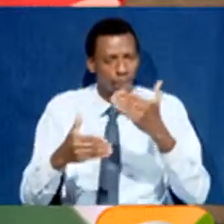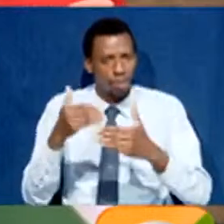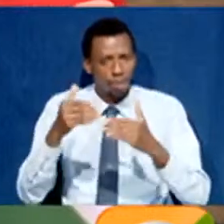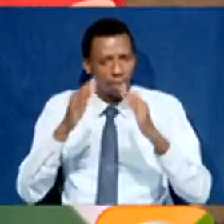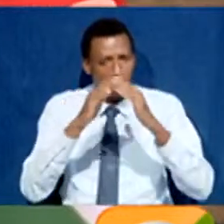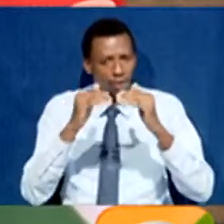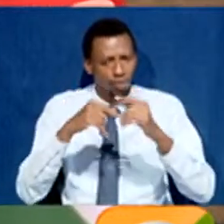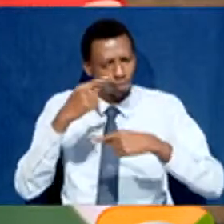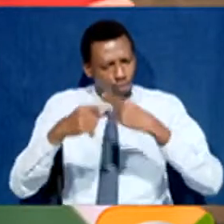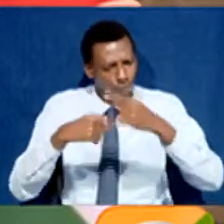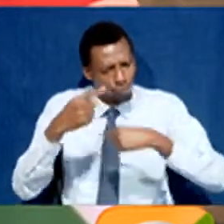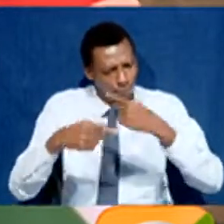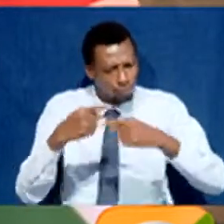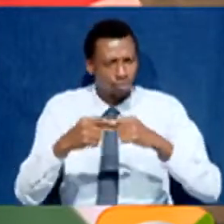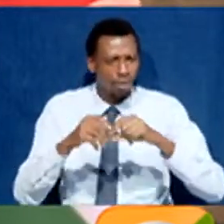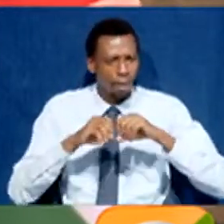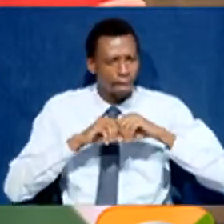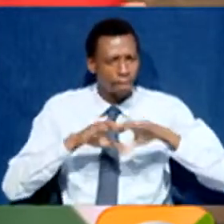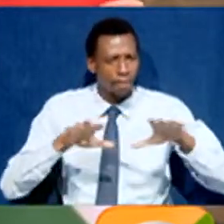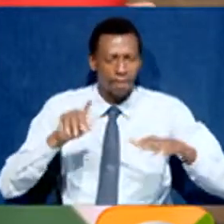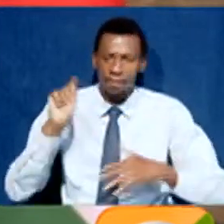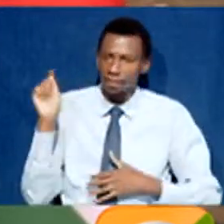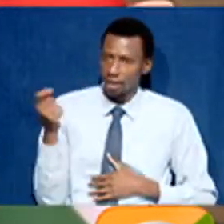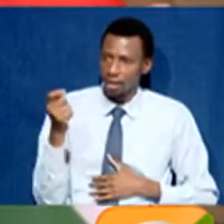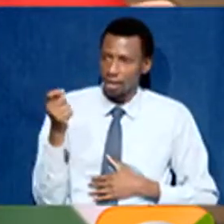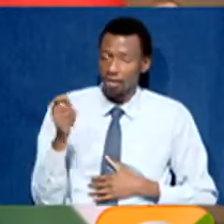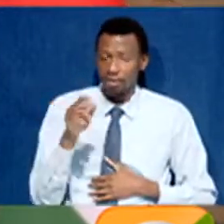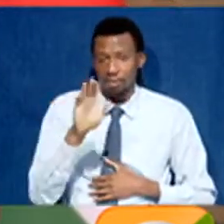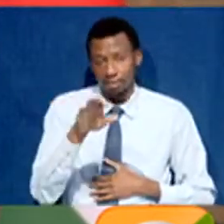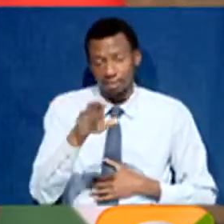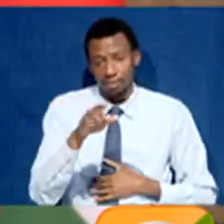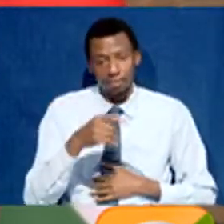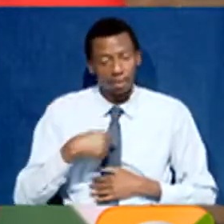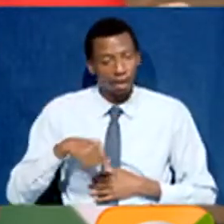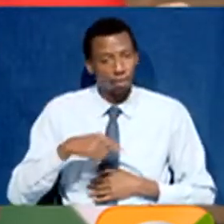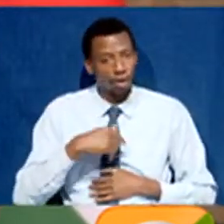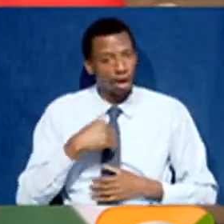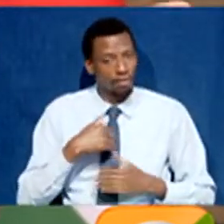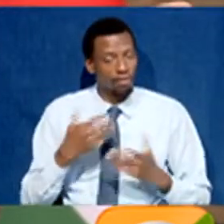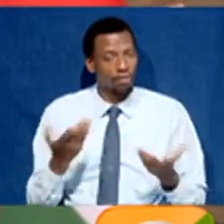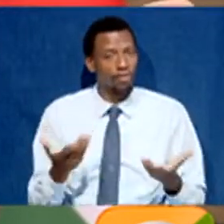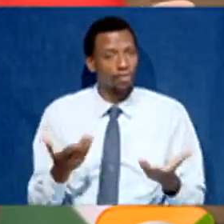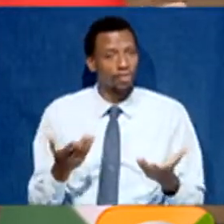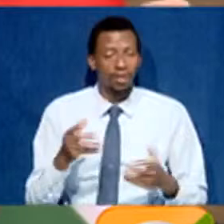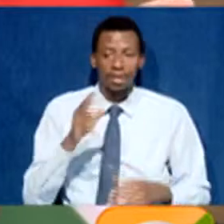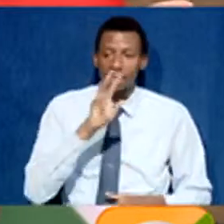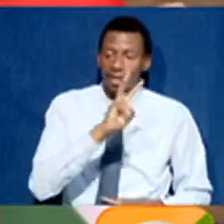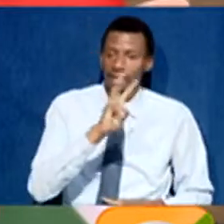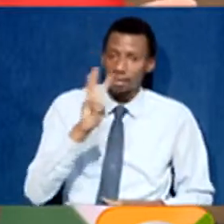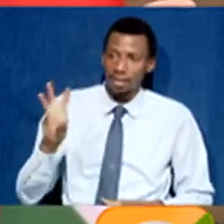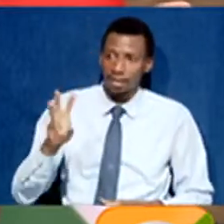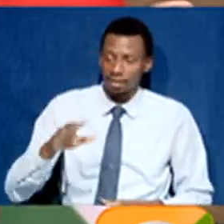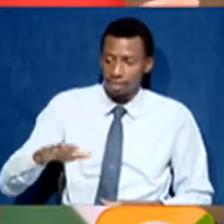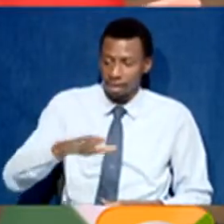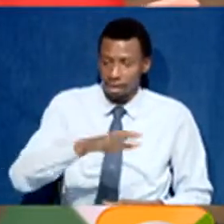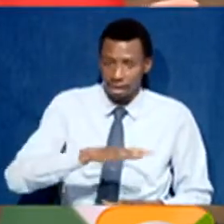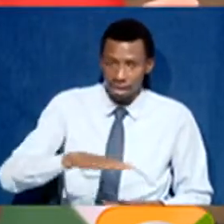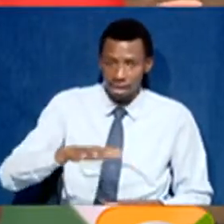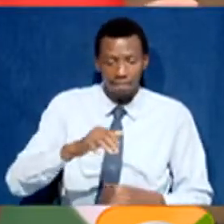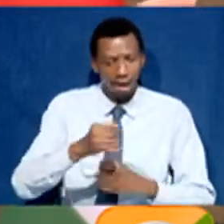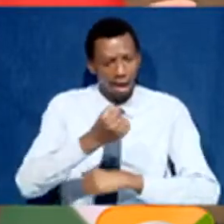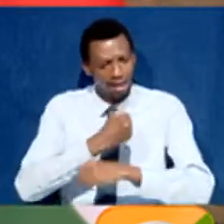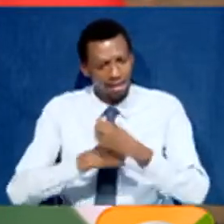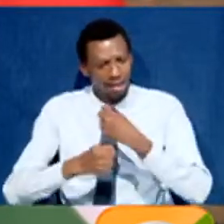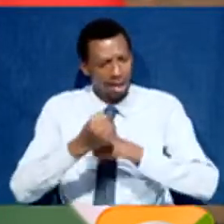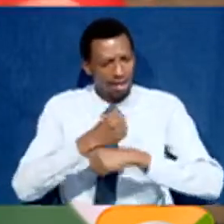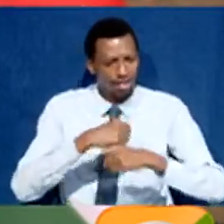steam across Kenya. We have, by the way, we have 33 sites, active sites going